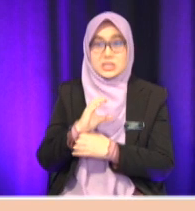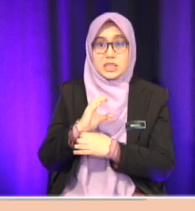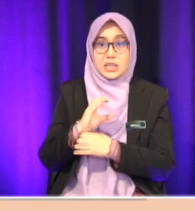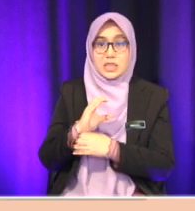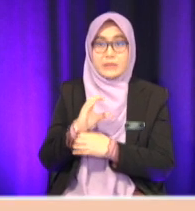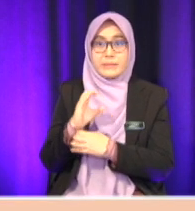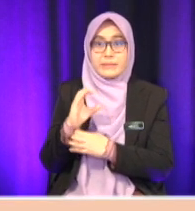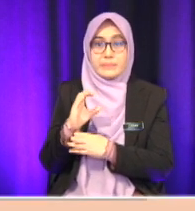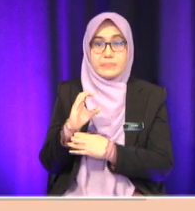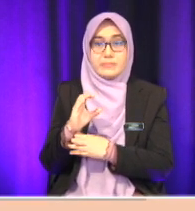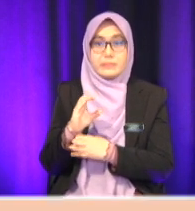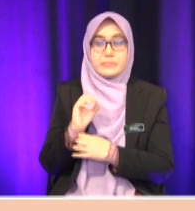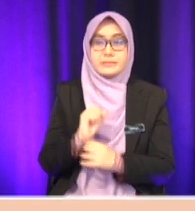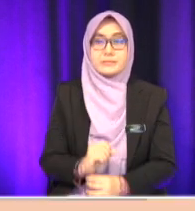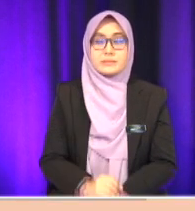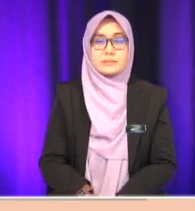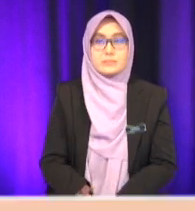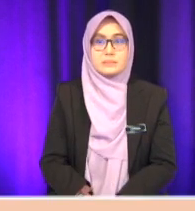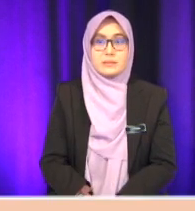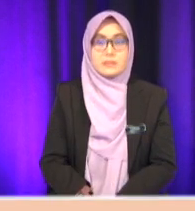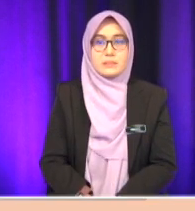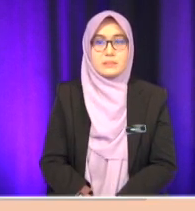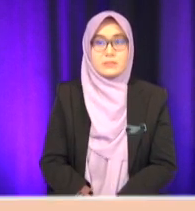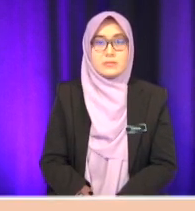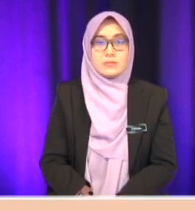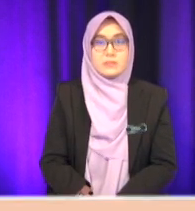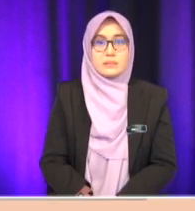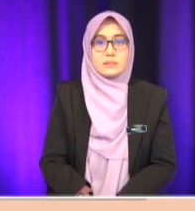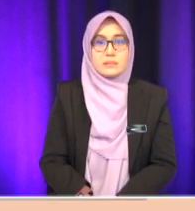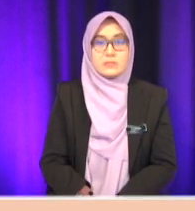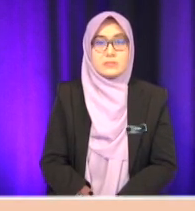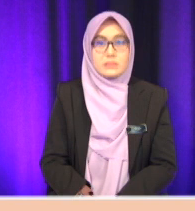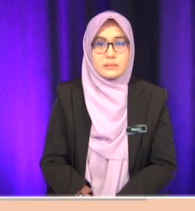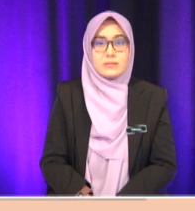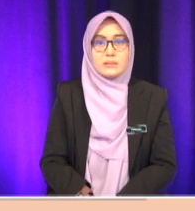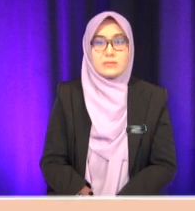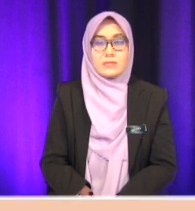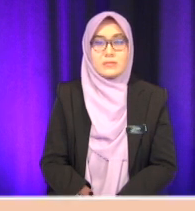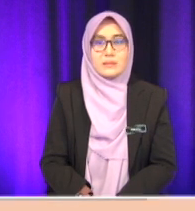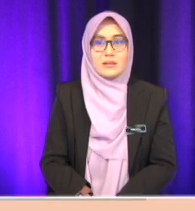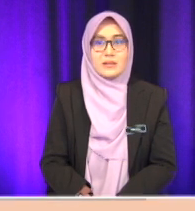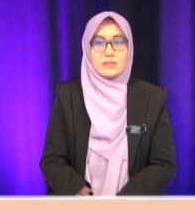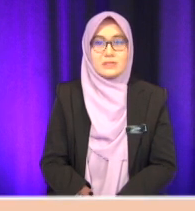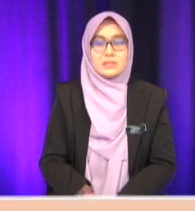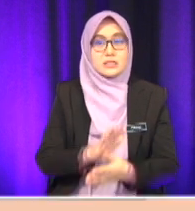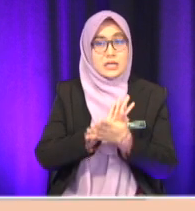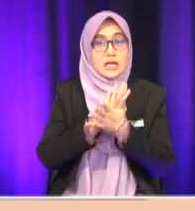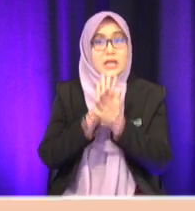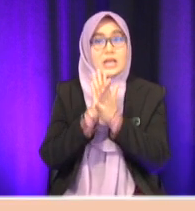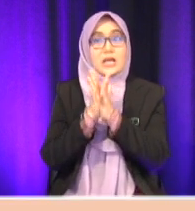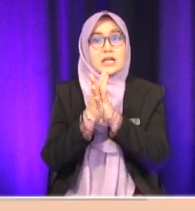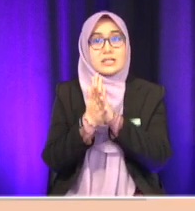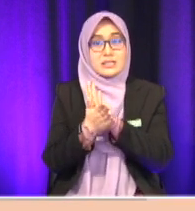will get an award at the Nobel Prize Award ceremony. Okay, so,